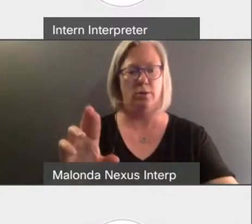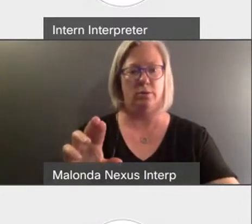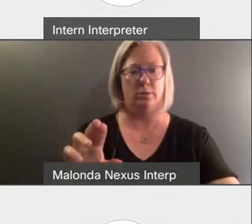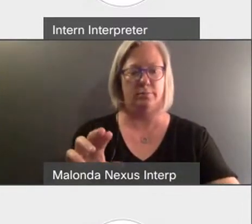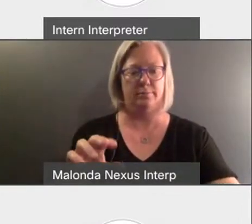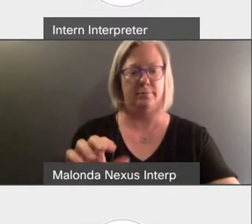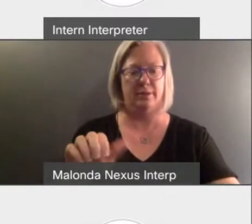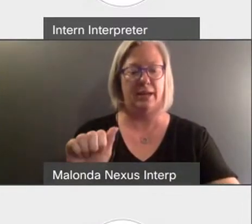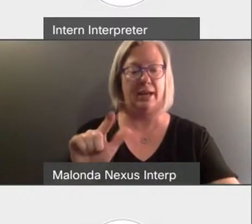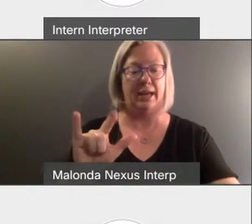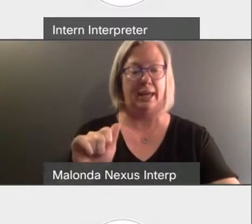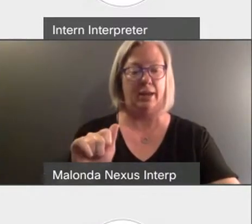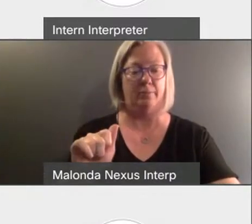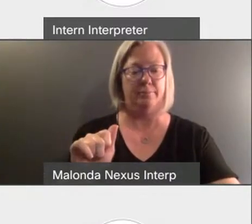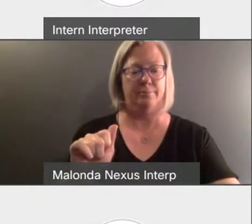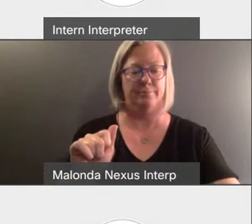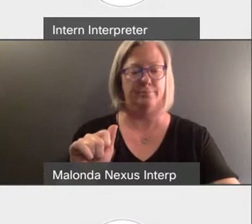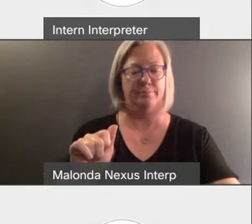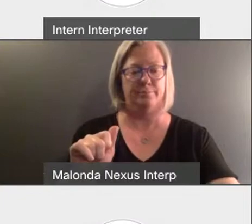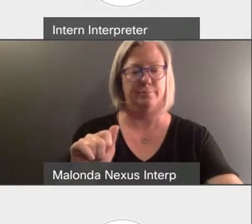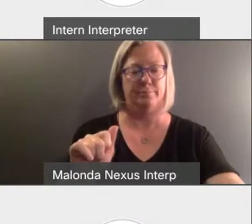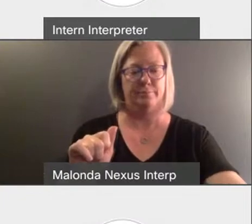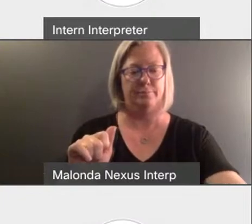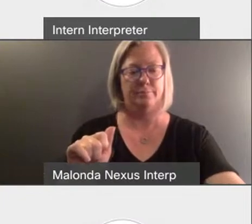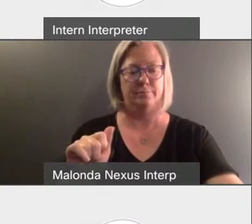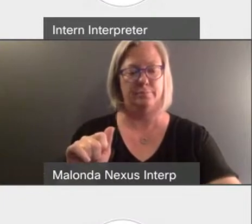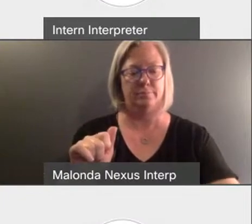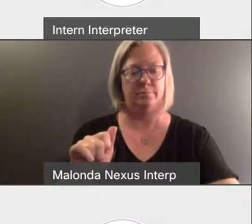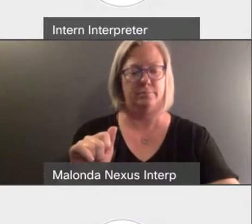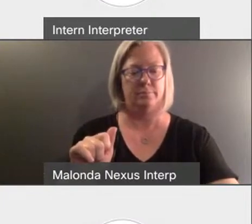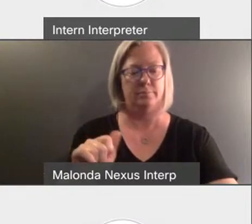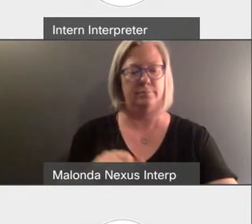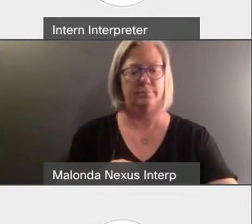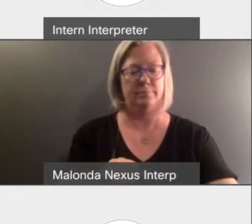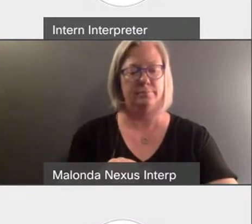Murguia, my fault. Thank you, sir.